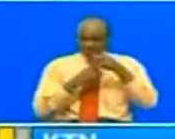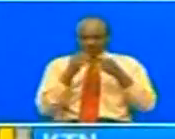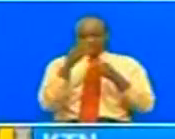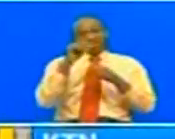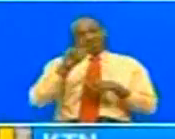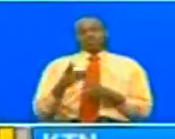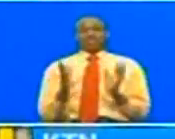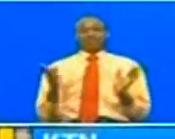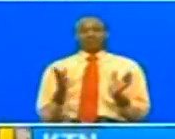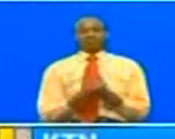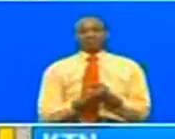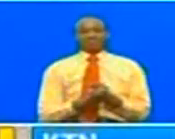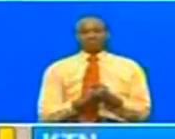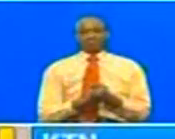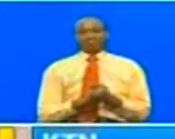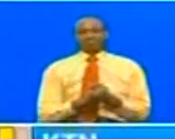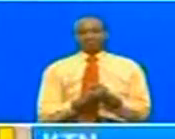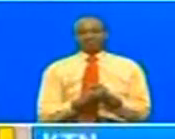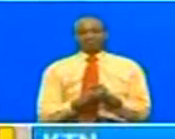750,000.